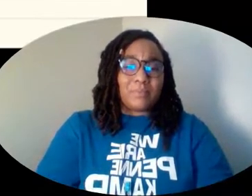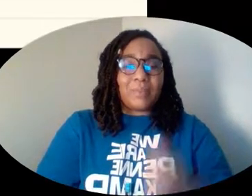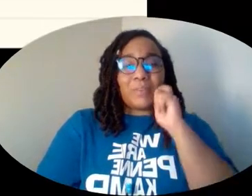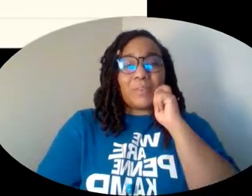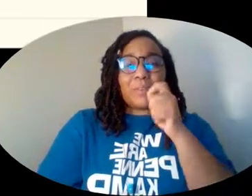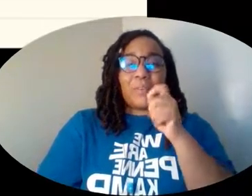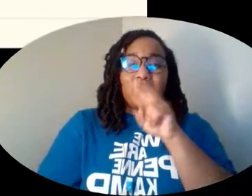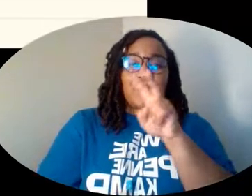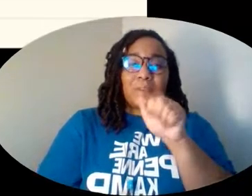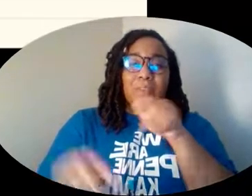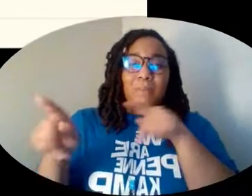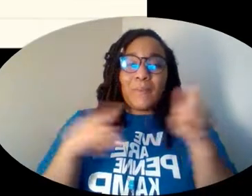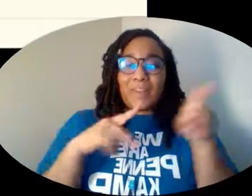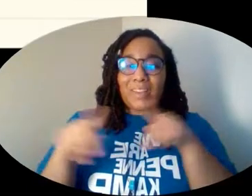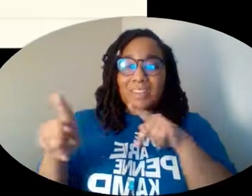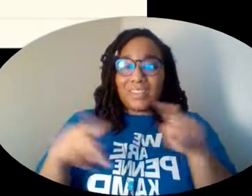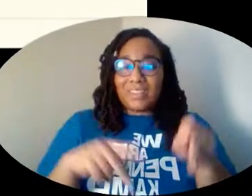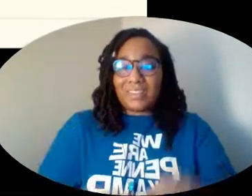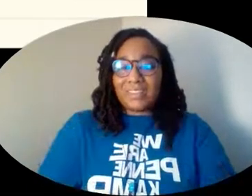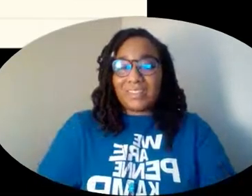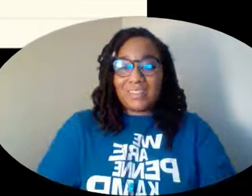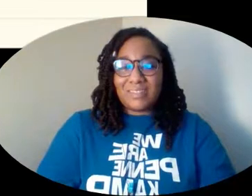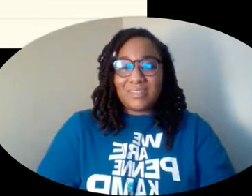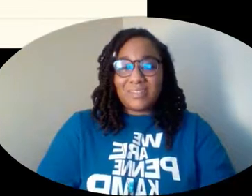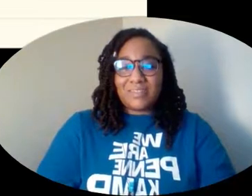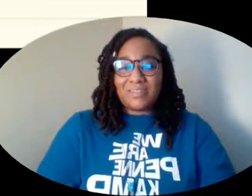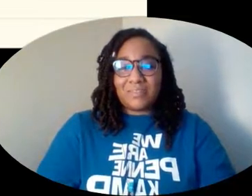Cool! It's a pizza party!